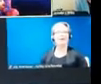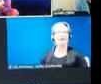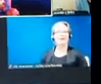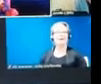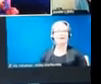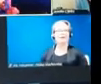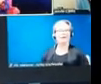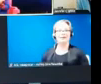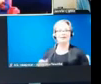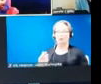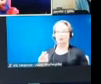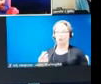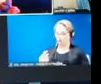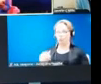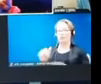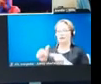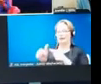Whoa.